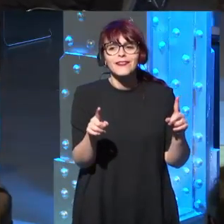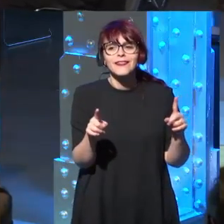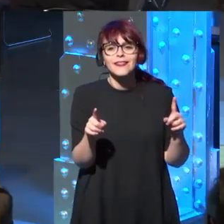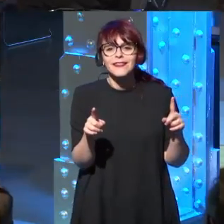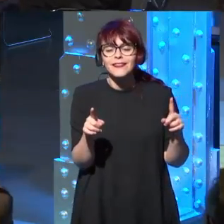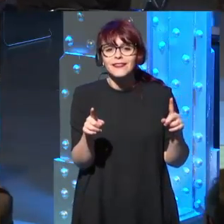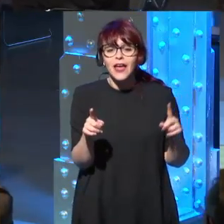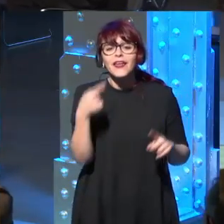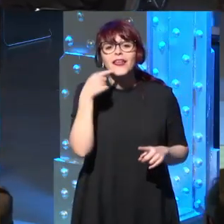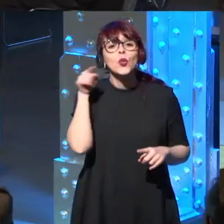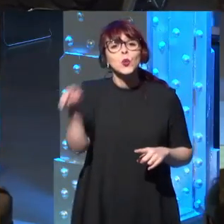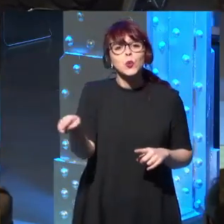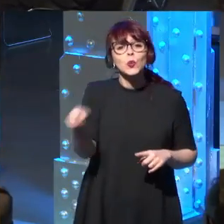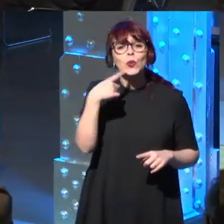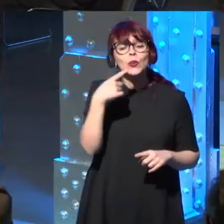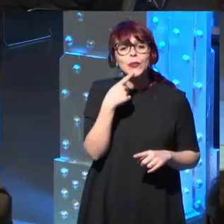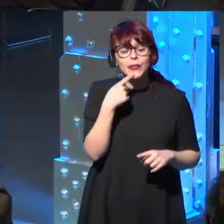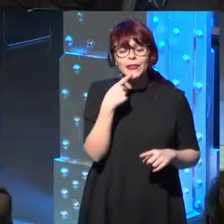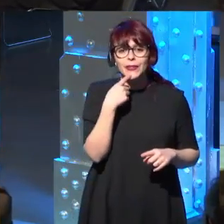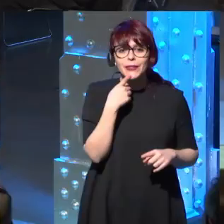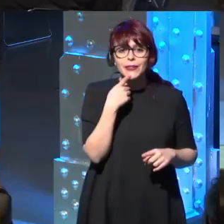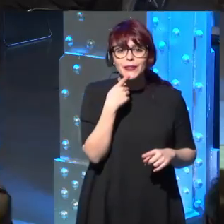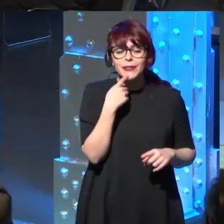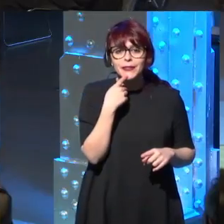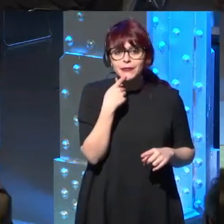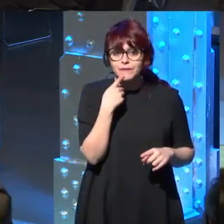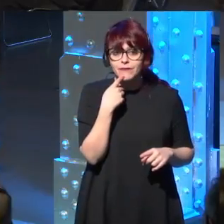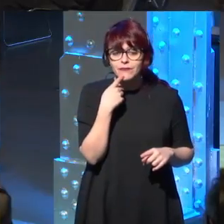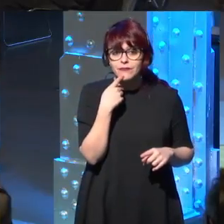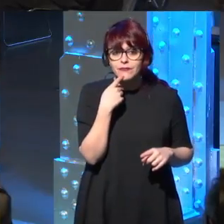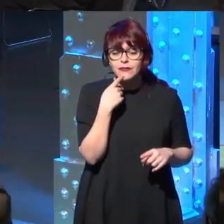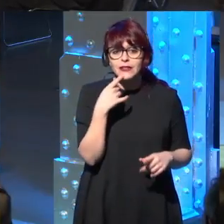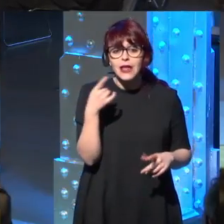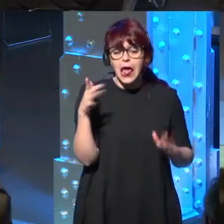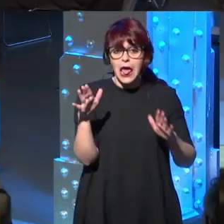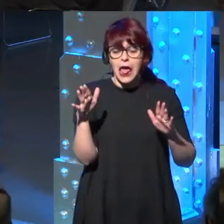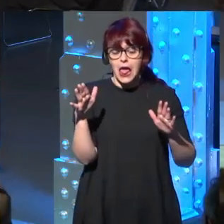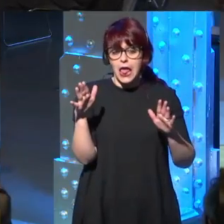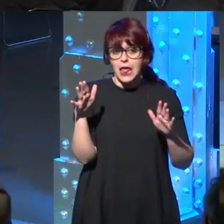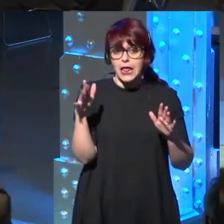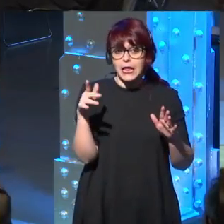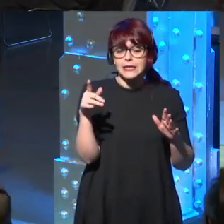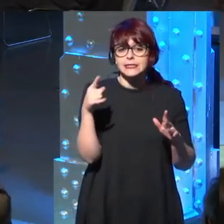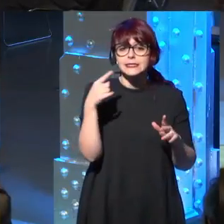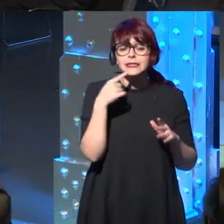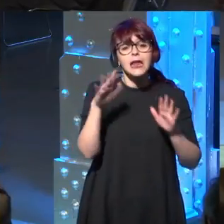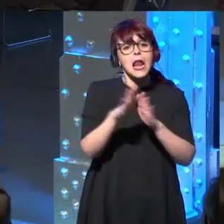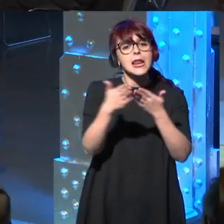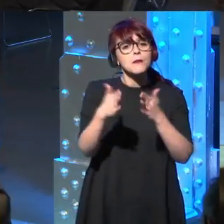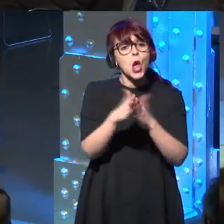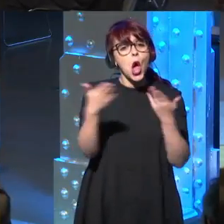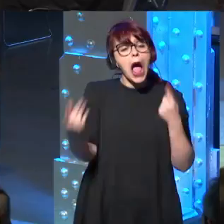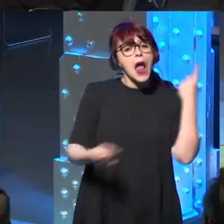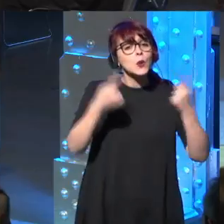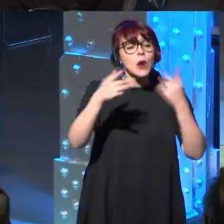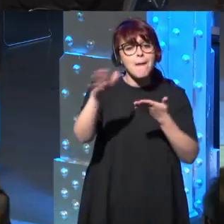you say in El Libro Negro, the Black Book, libros, in certain books